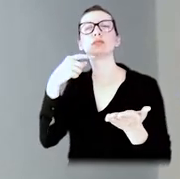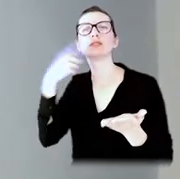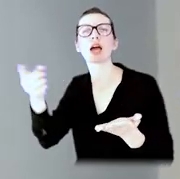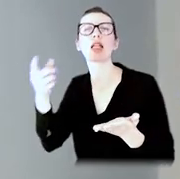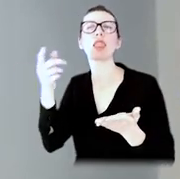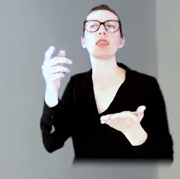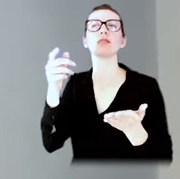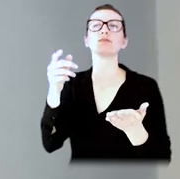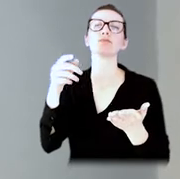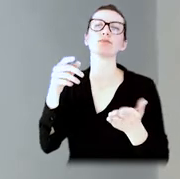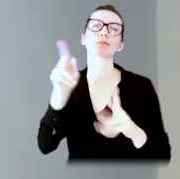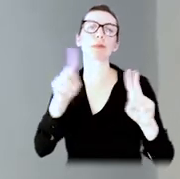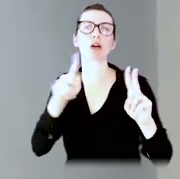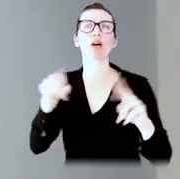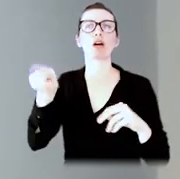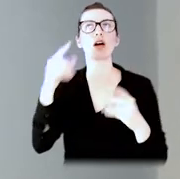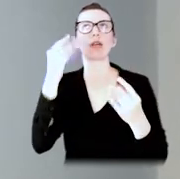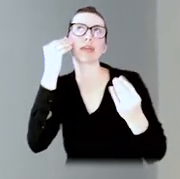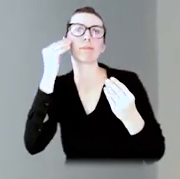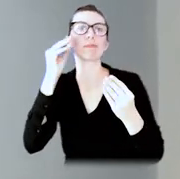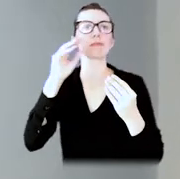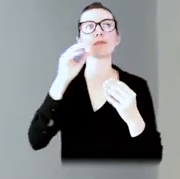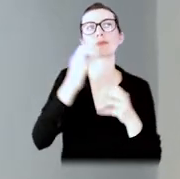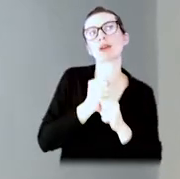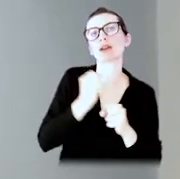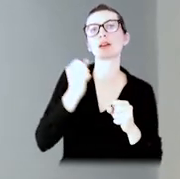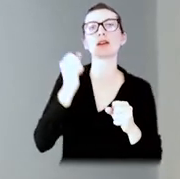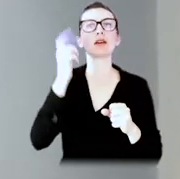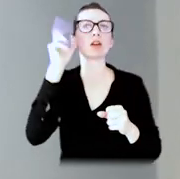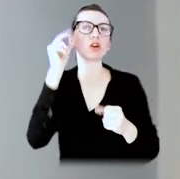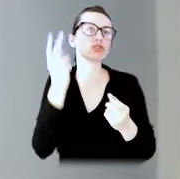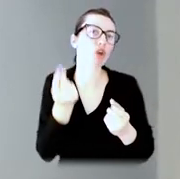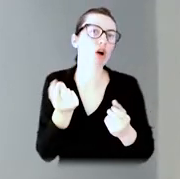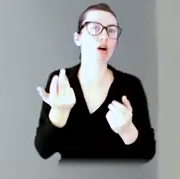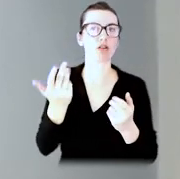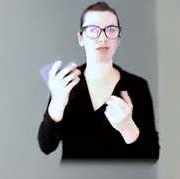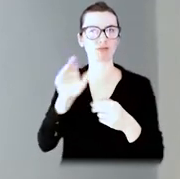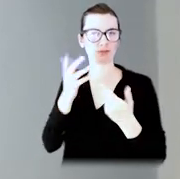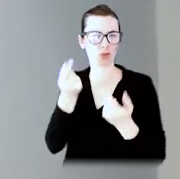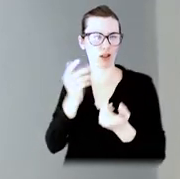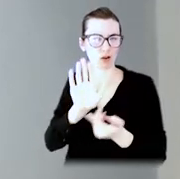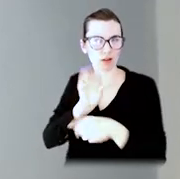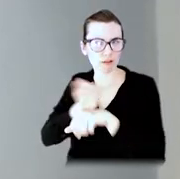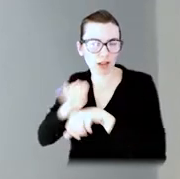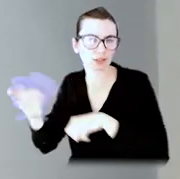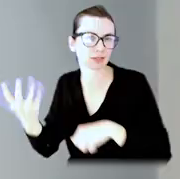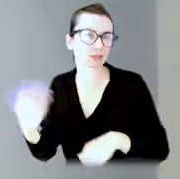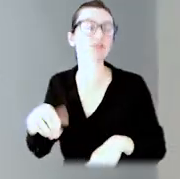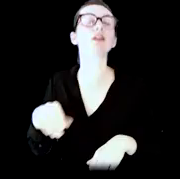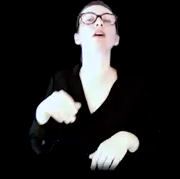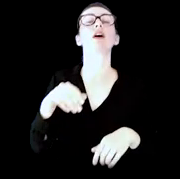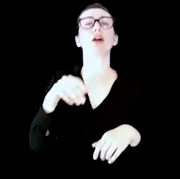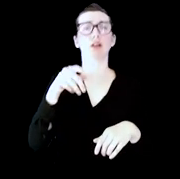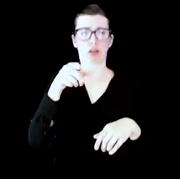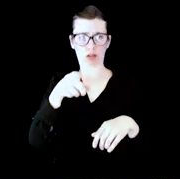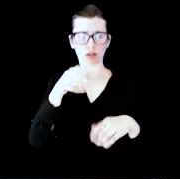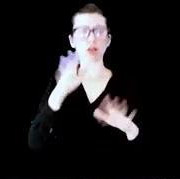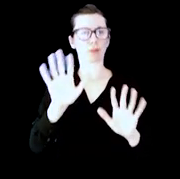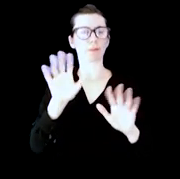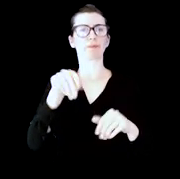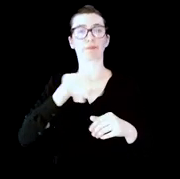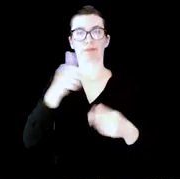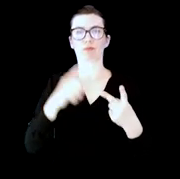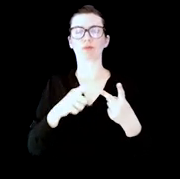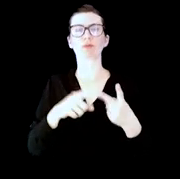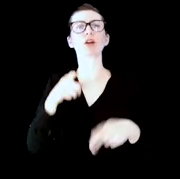dog? Why should they do it? And do you have to kind of divvy up when Sierra is